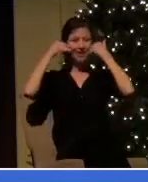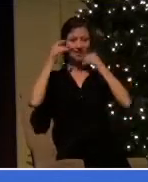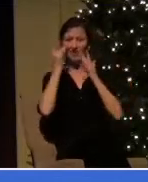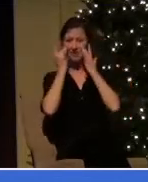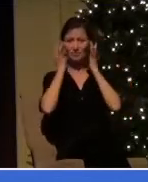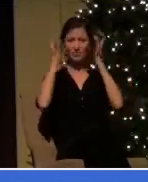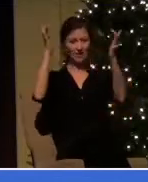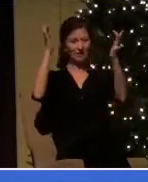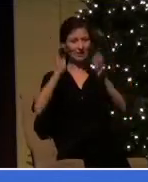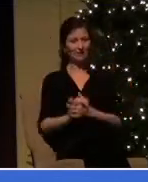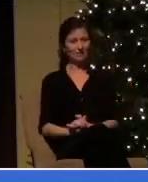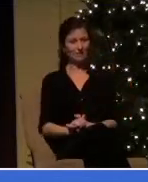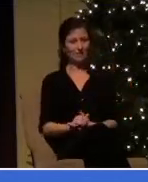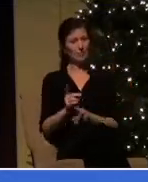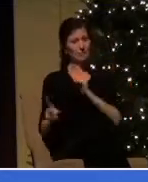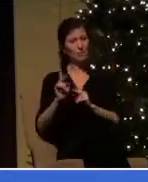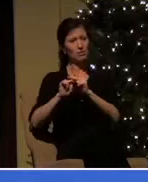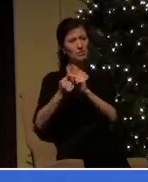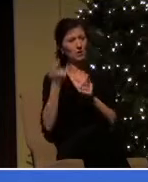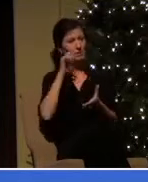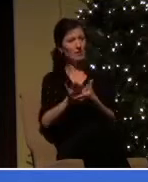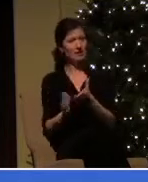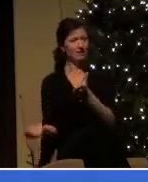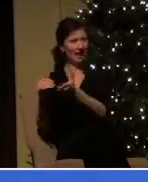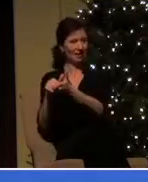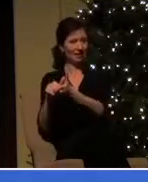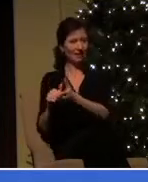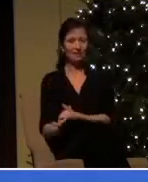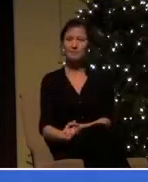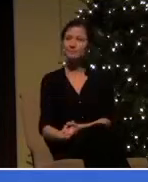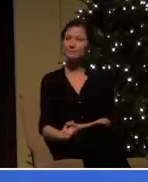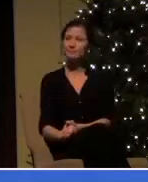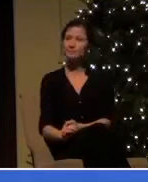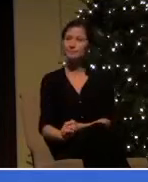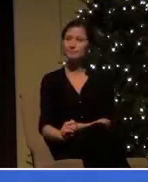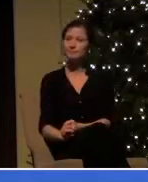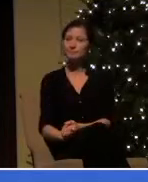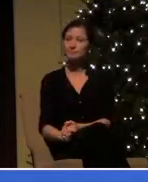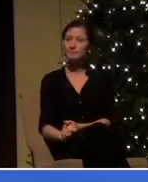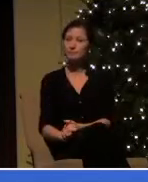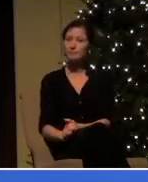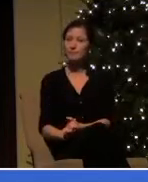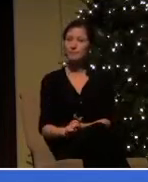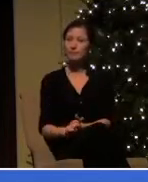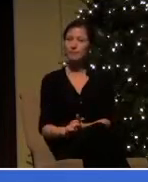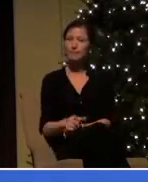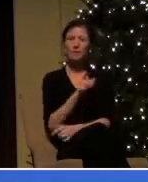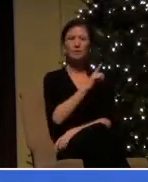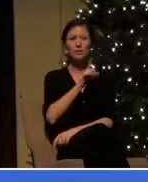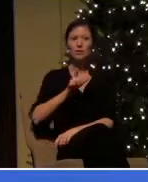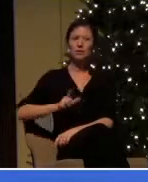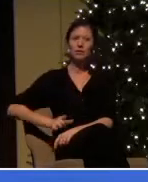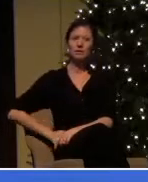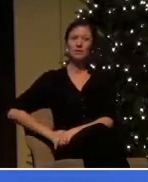"I'll give you," the Lord said to Isaiah, "for Cyrus, but also